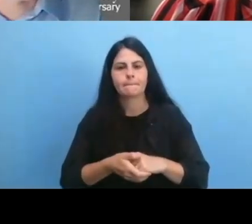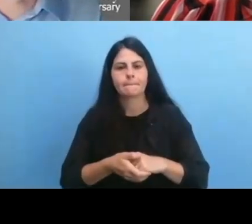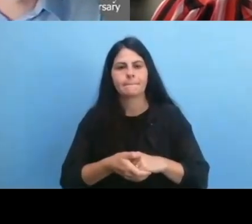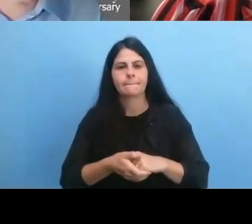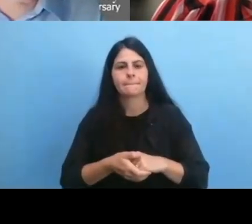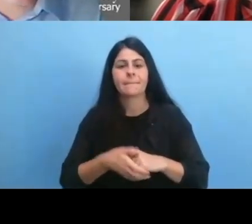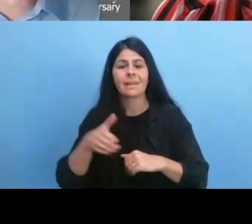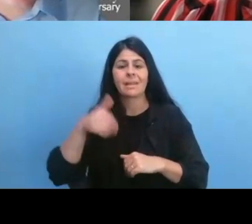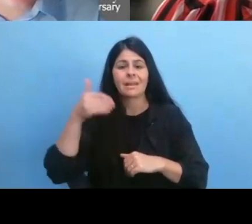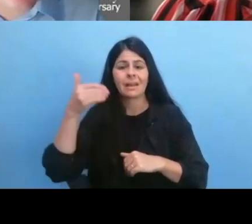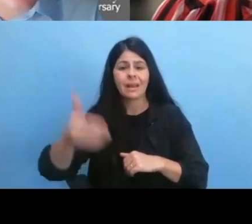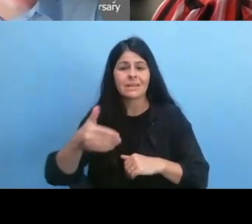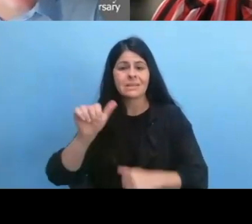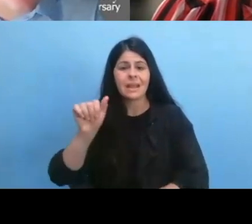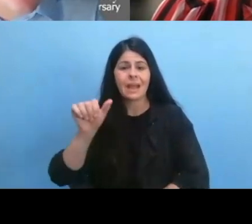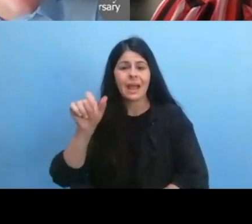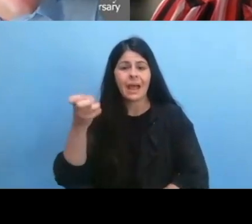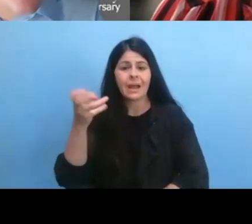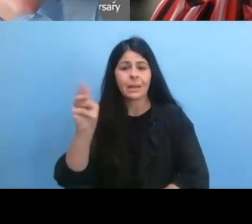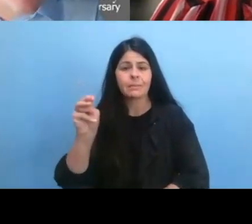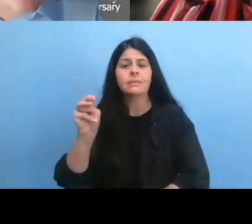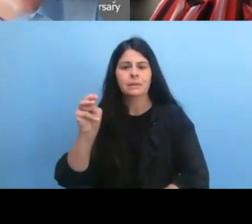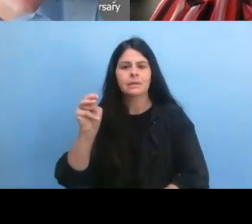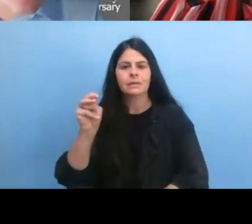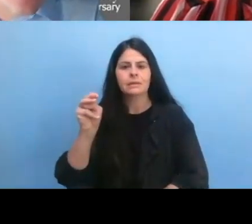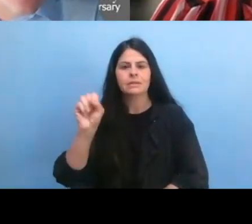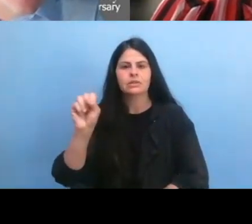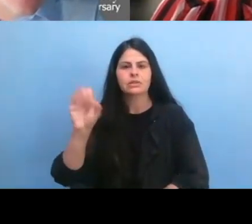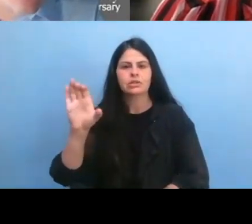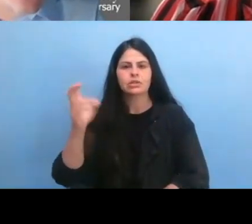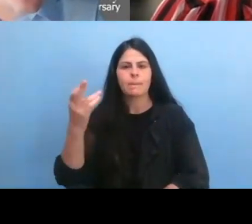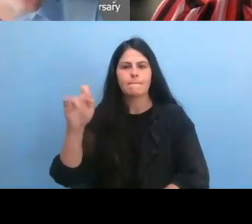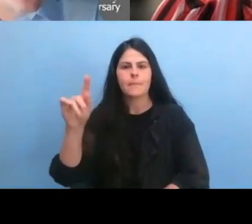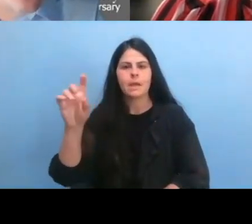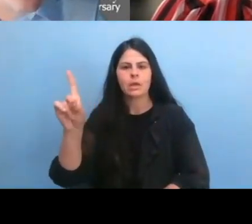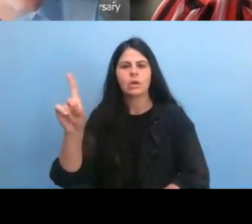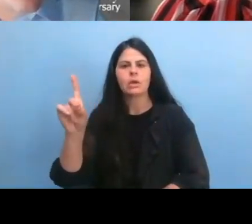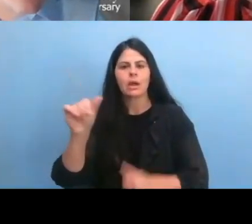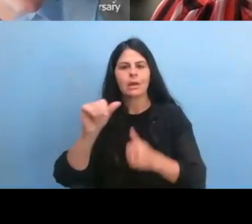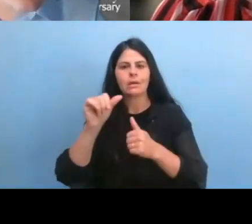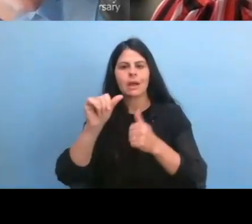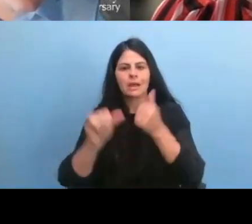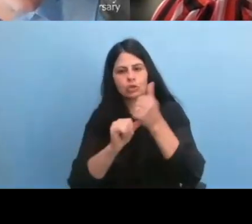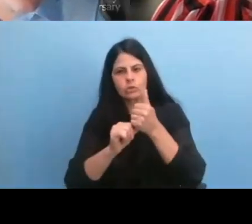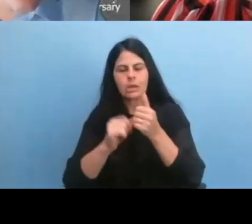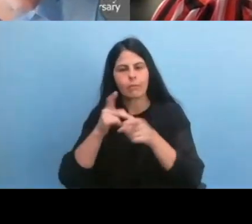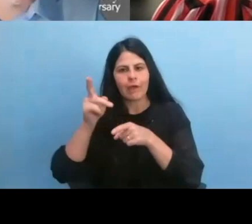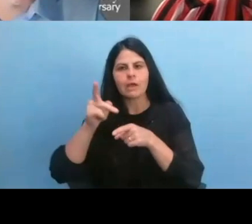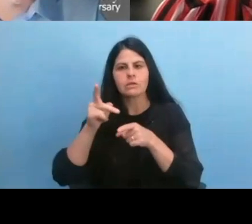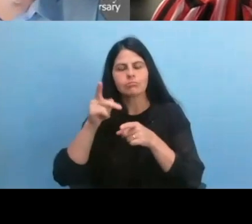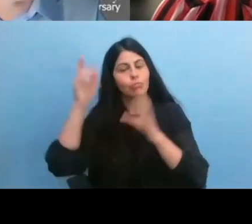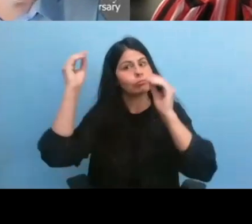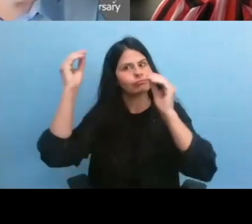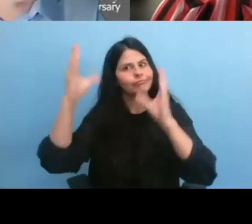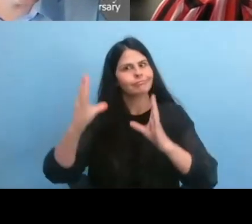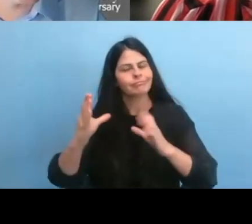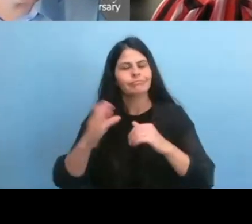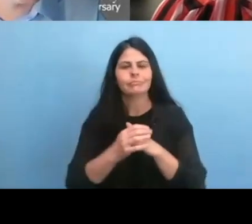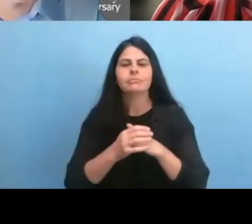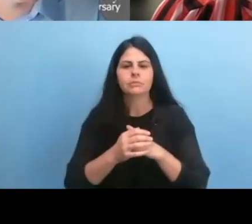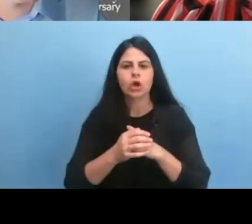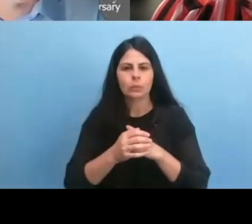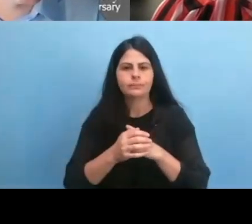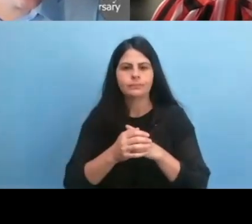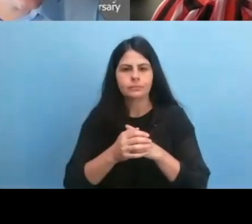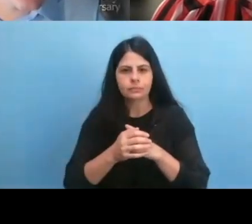Thank you all for joining us today, and thanks for being part of our conversation. If you wouldn't mind going through quickly, I'll